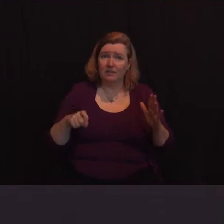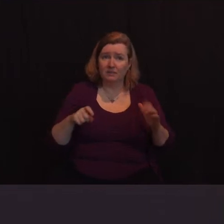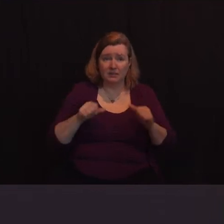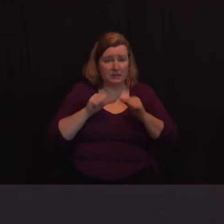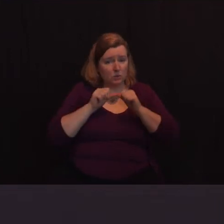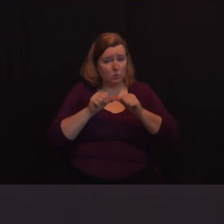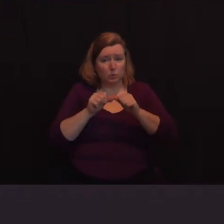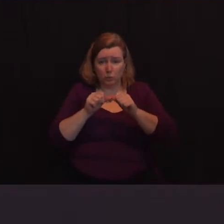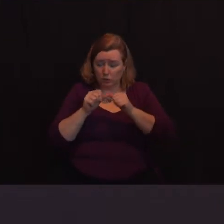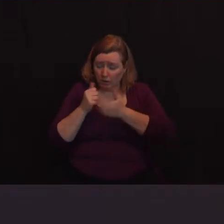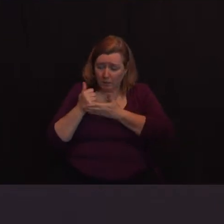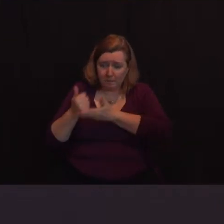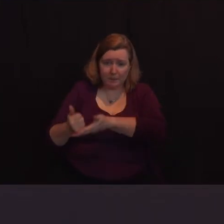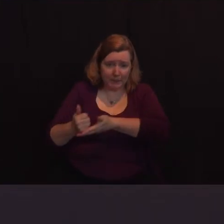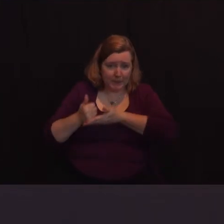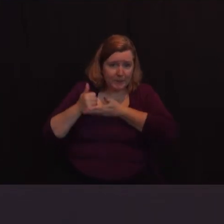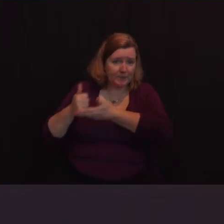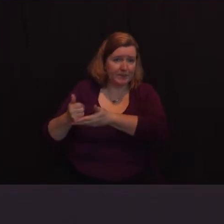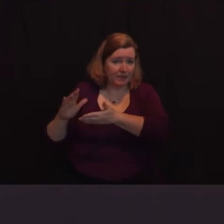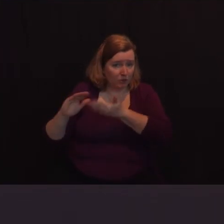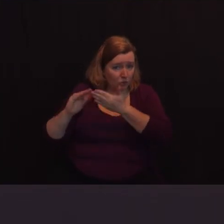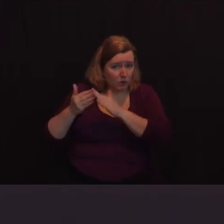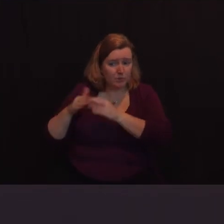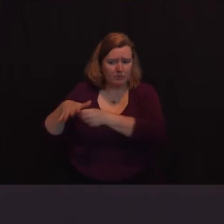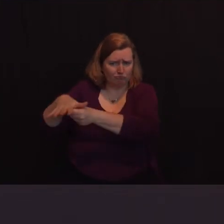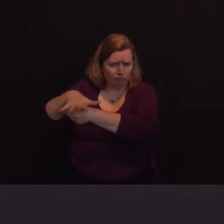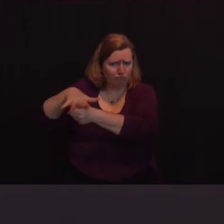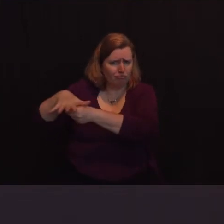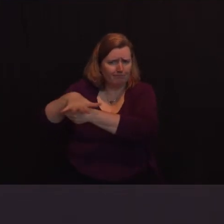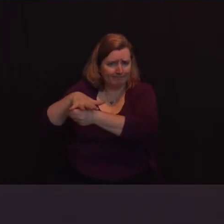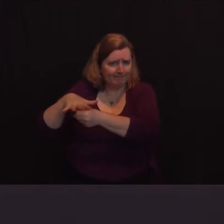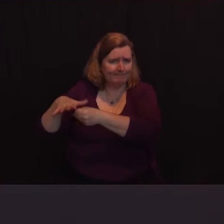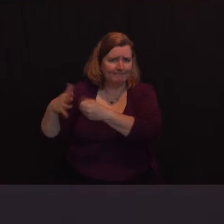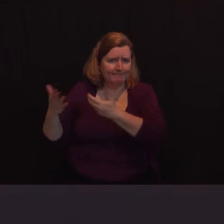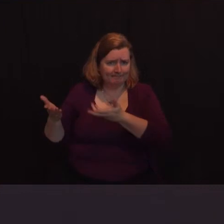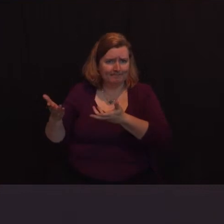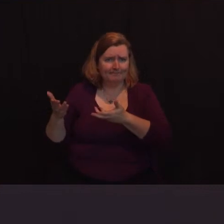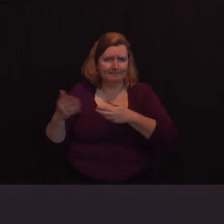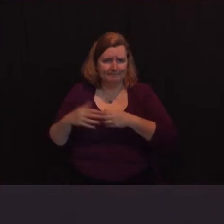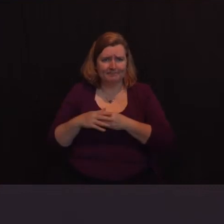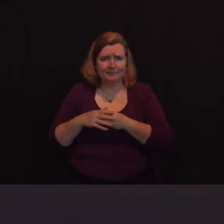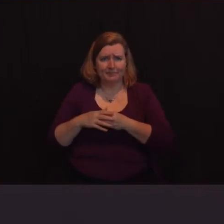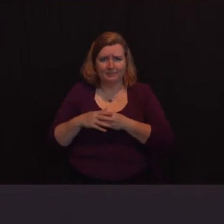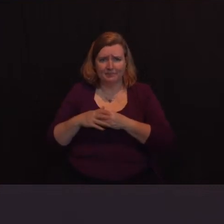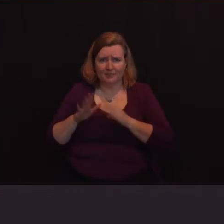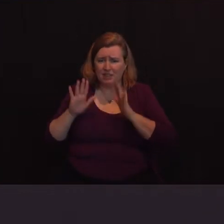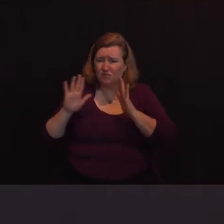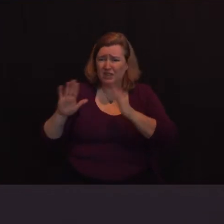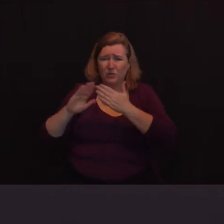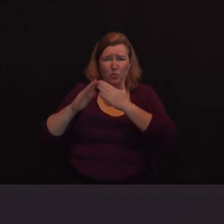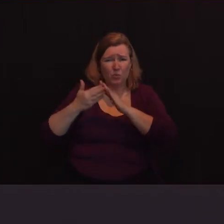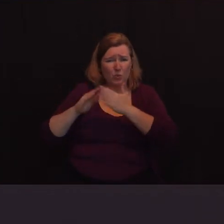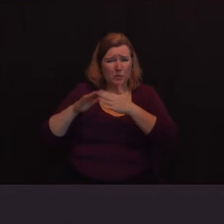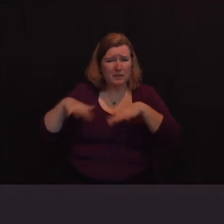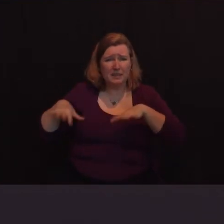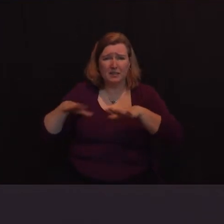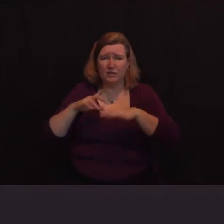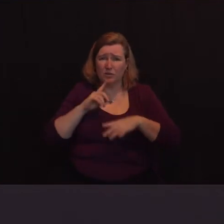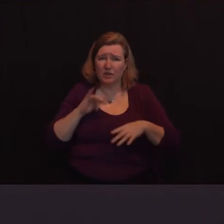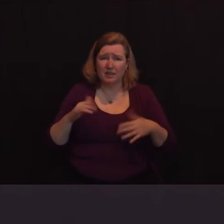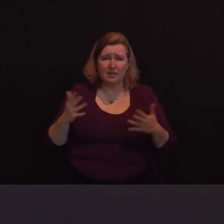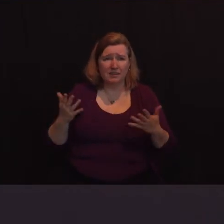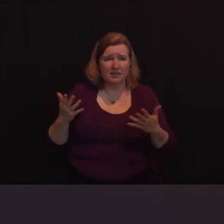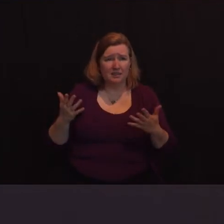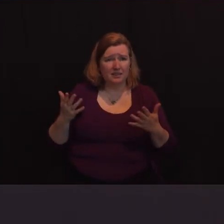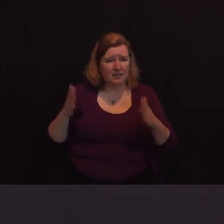to getting neighborhoods and getting that extraordinary community to punch at its weight, because it is an